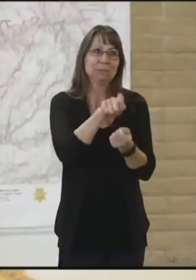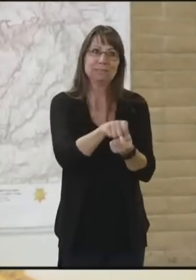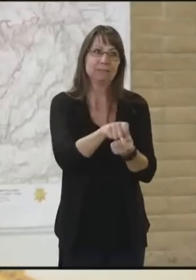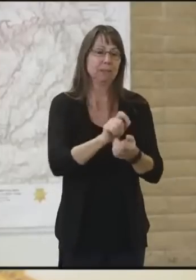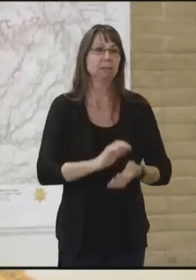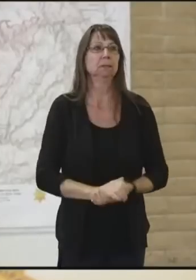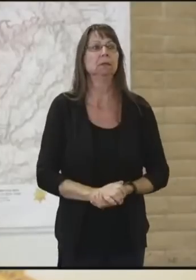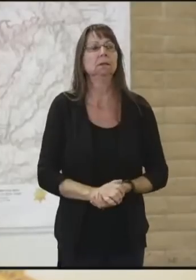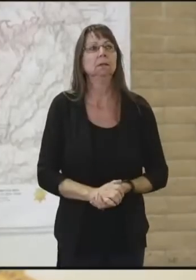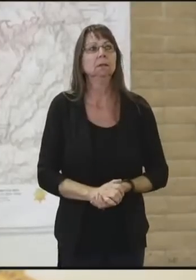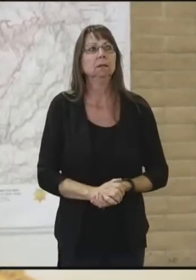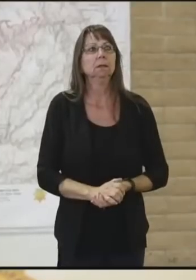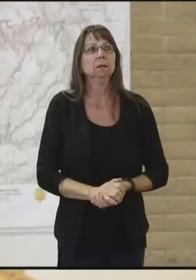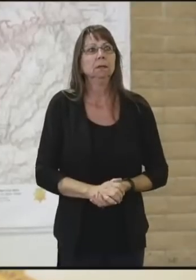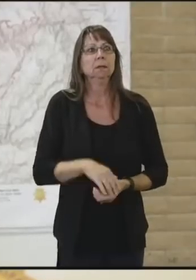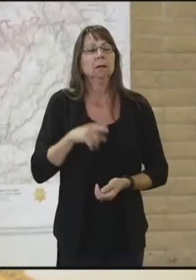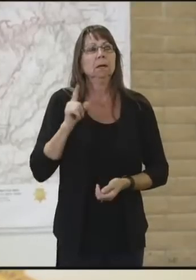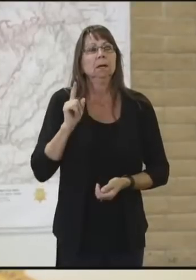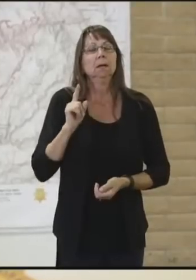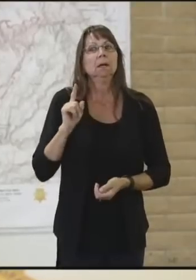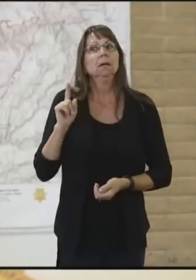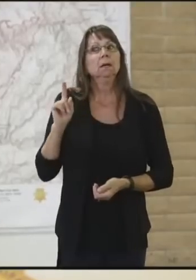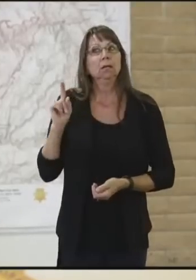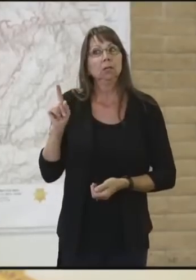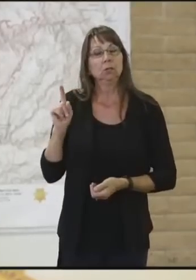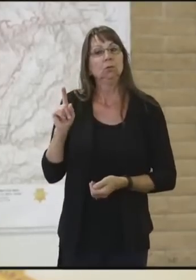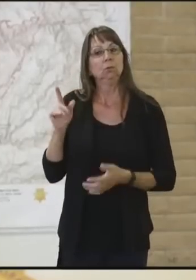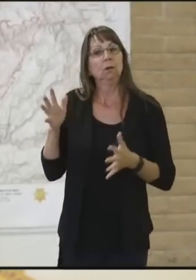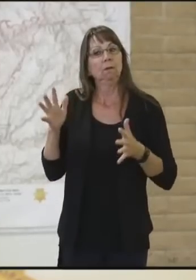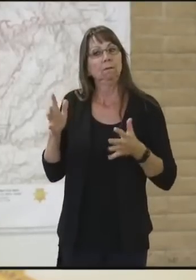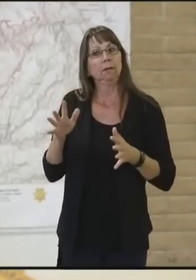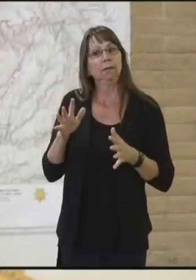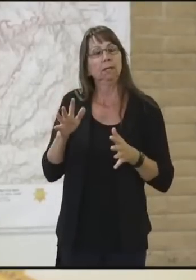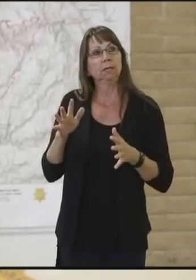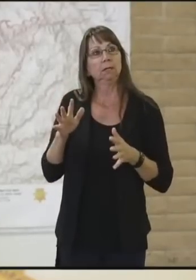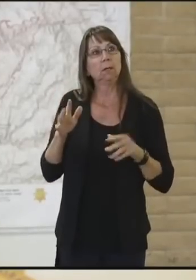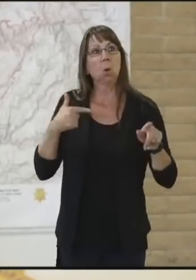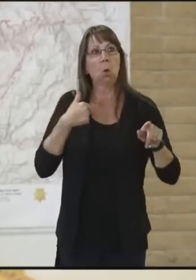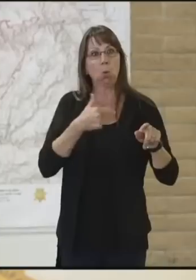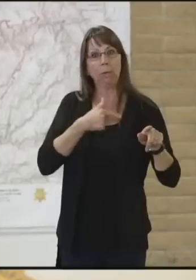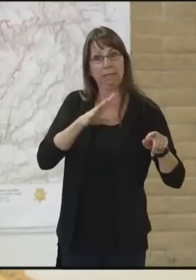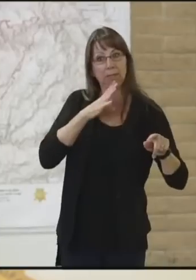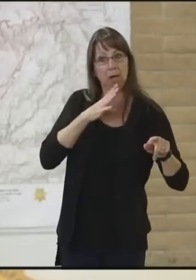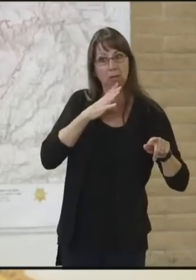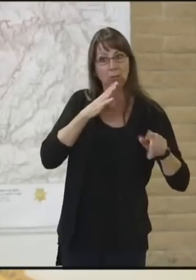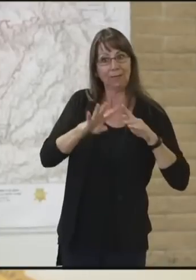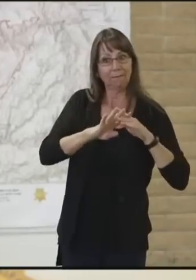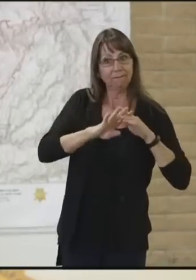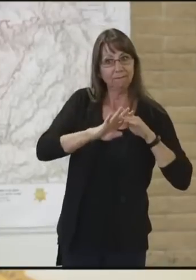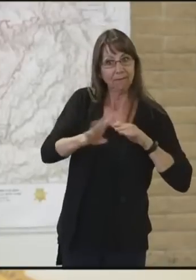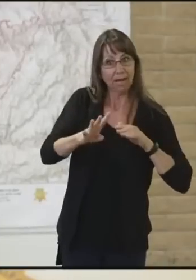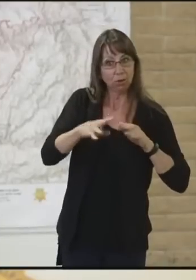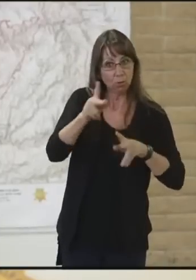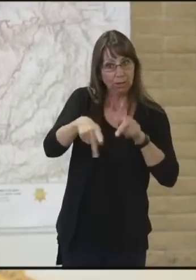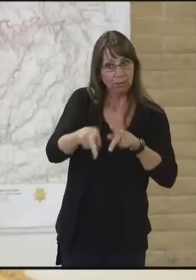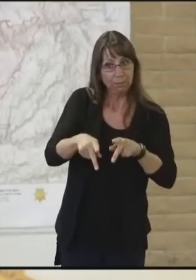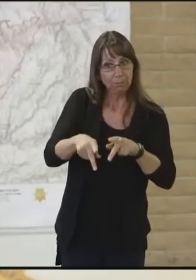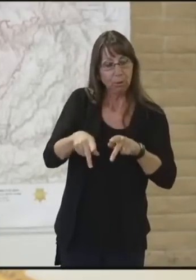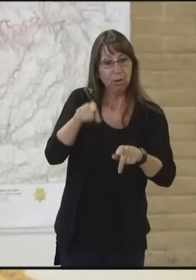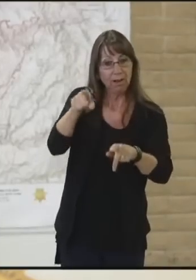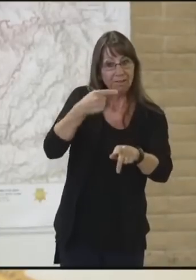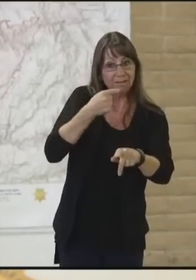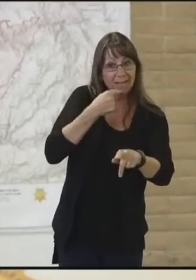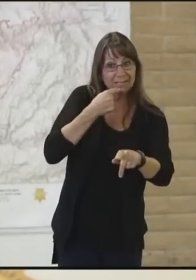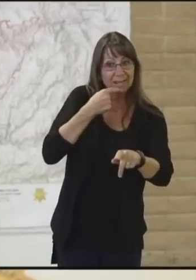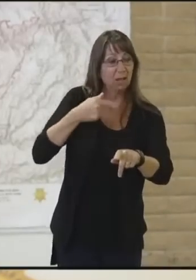least right now. We spoke to some evacuees today that told us that they were prevented from returning. They were trying to get in